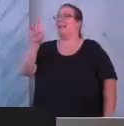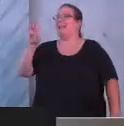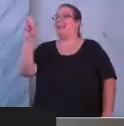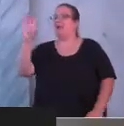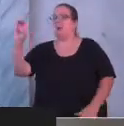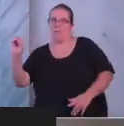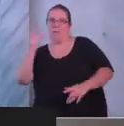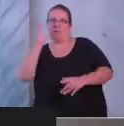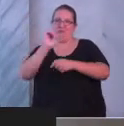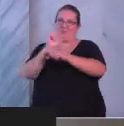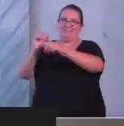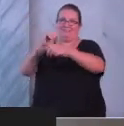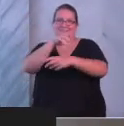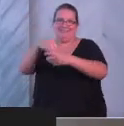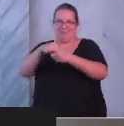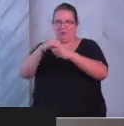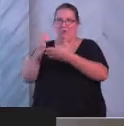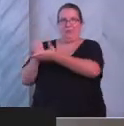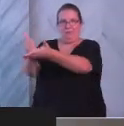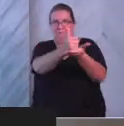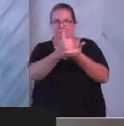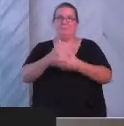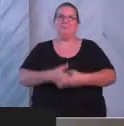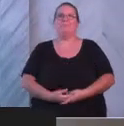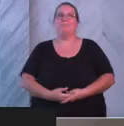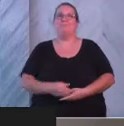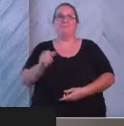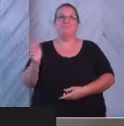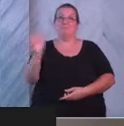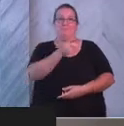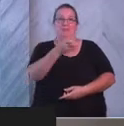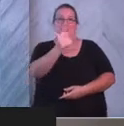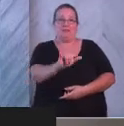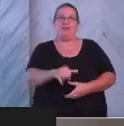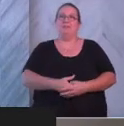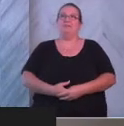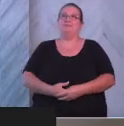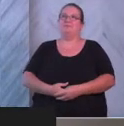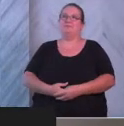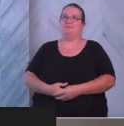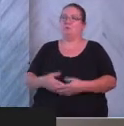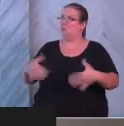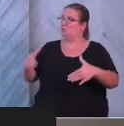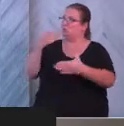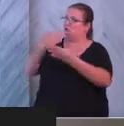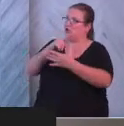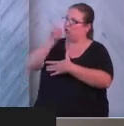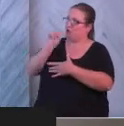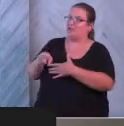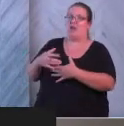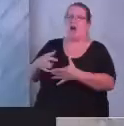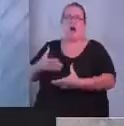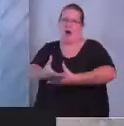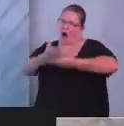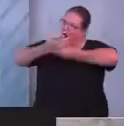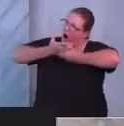you. And Gary, this question to you, please. Yeah, thank you for the question. It's a very good question, and I am full of confidence, and I think there's